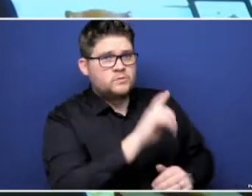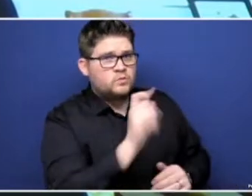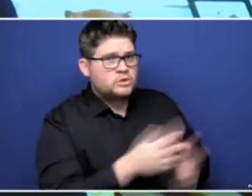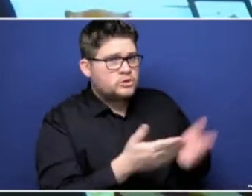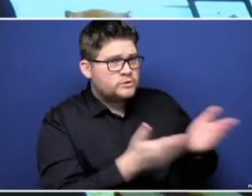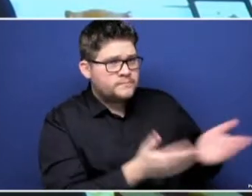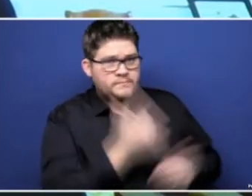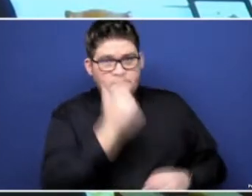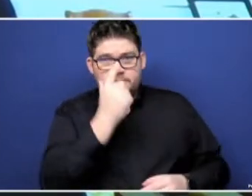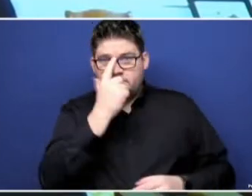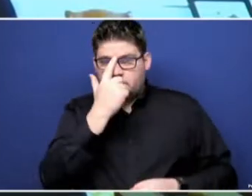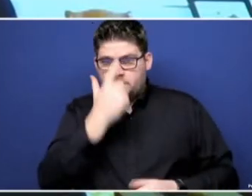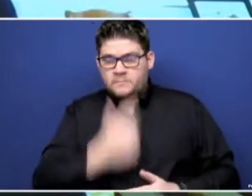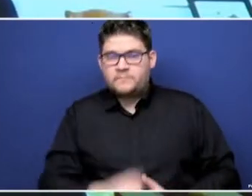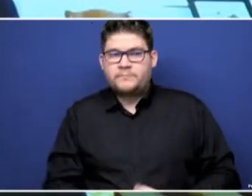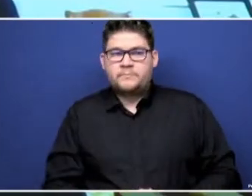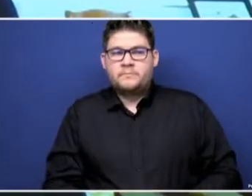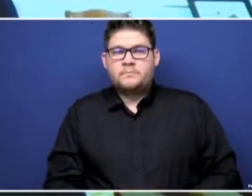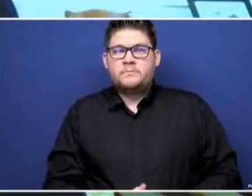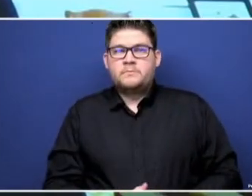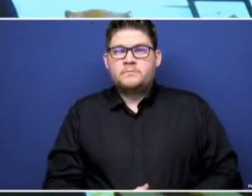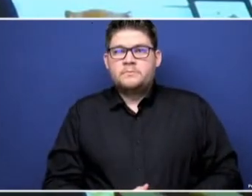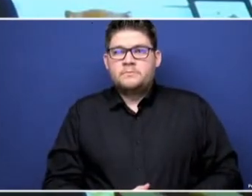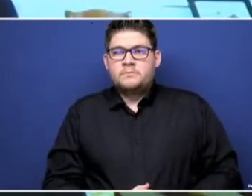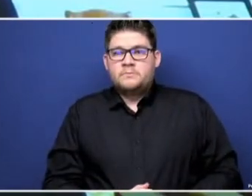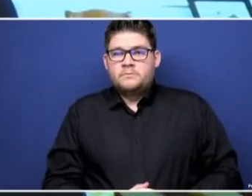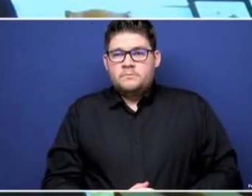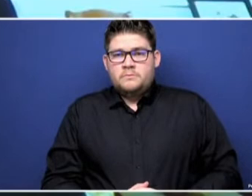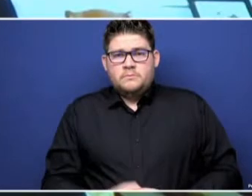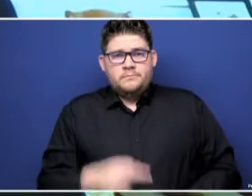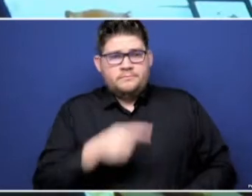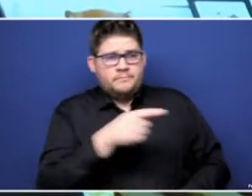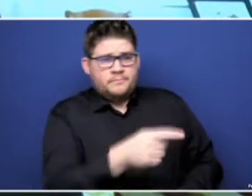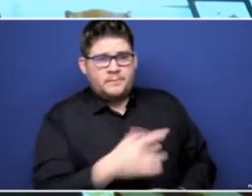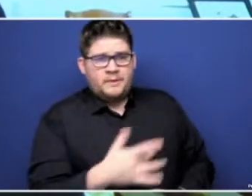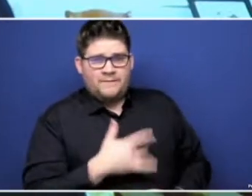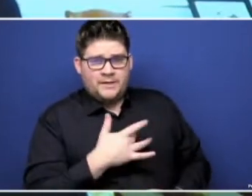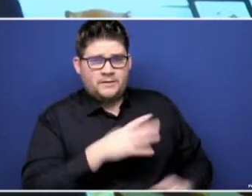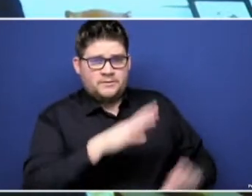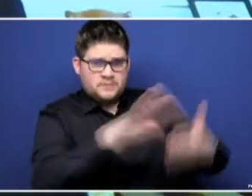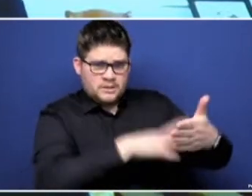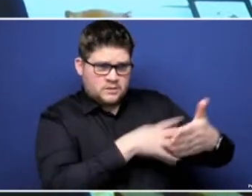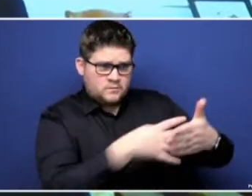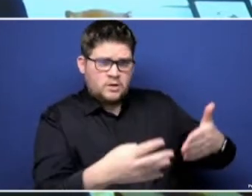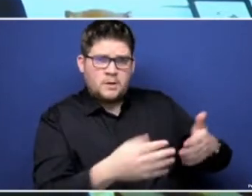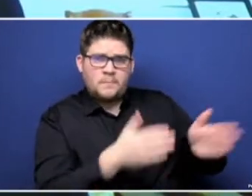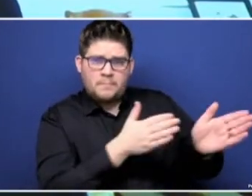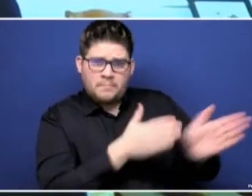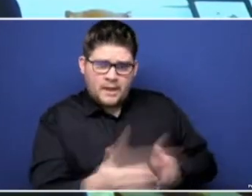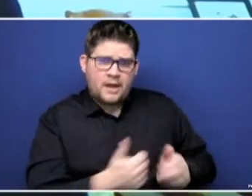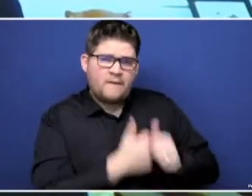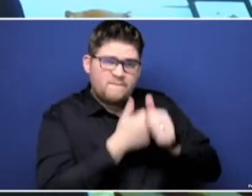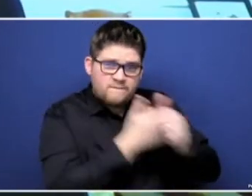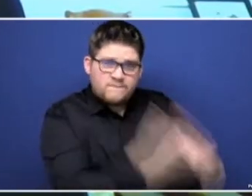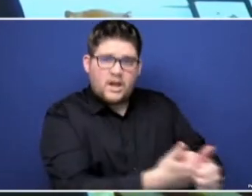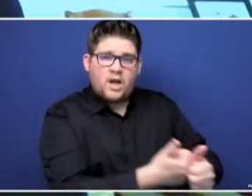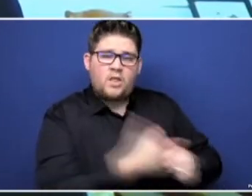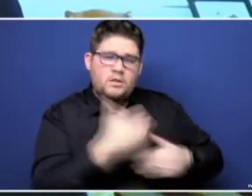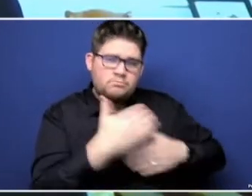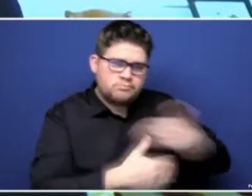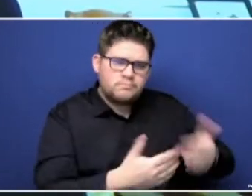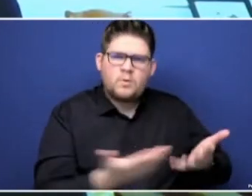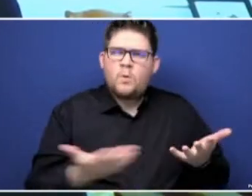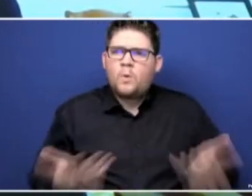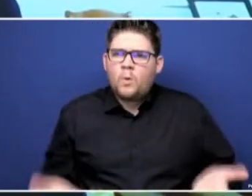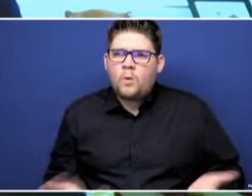Covishield over the coming weeks. The US has committed 1.5 million for Canada, and that will